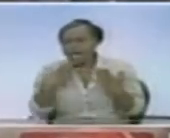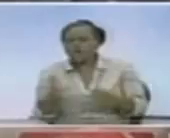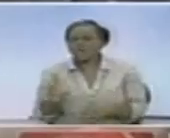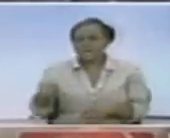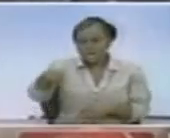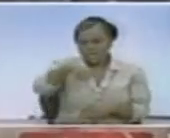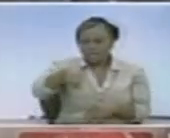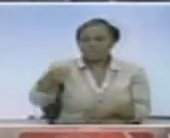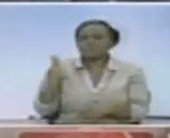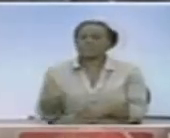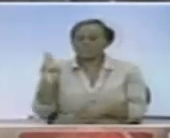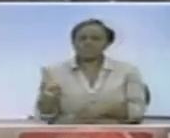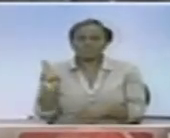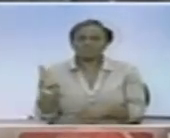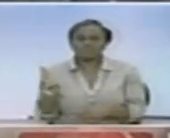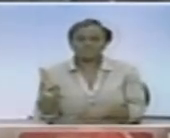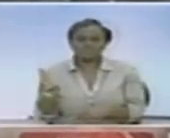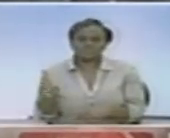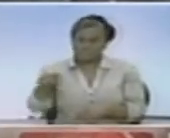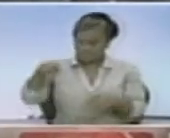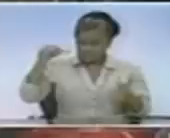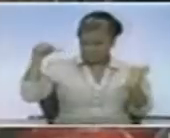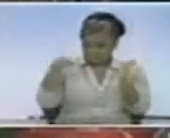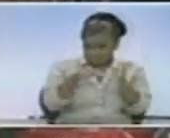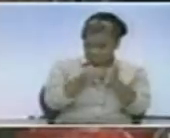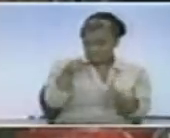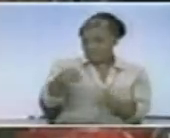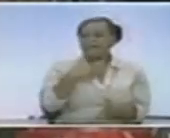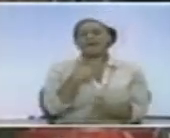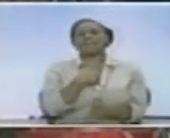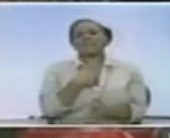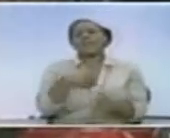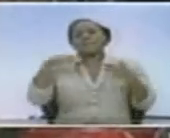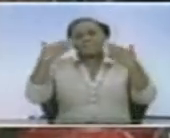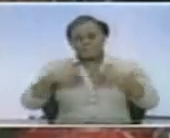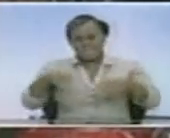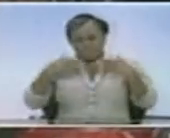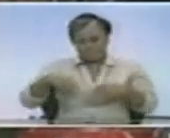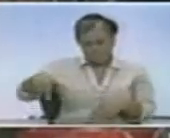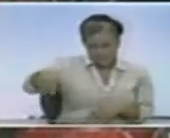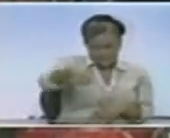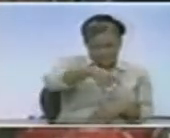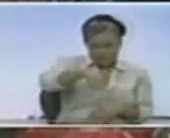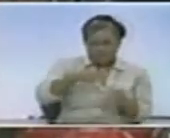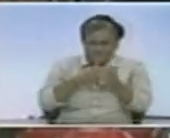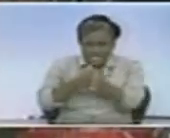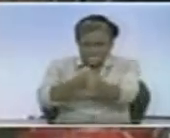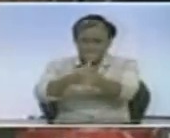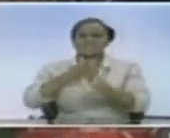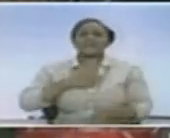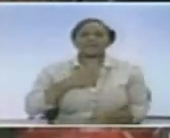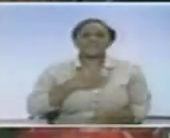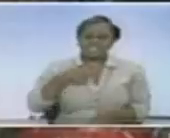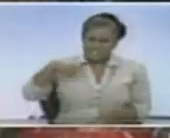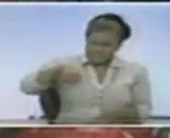Nusu Mkate? Isn't that the problem that we have? People around our leaders are